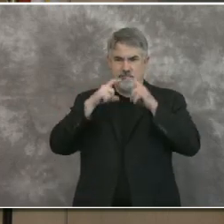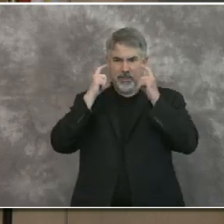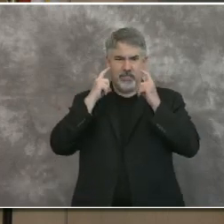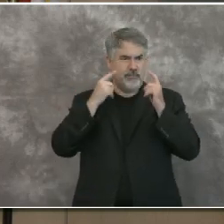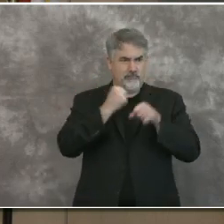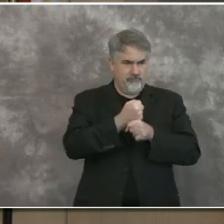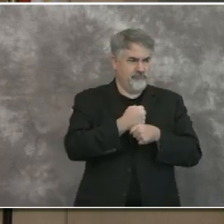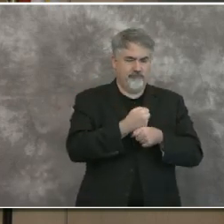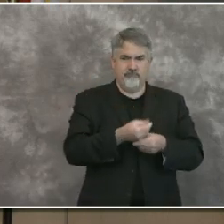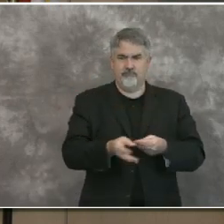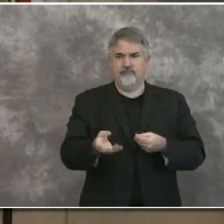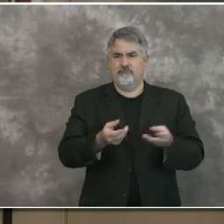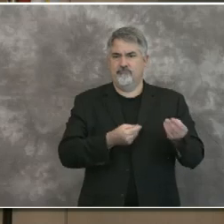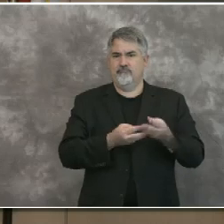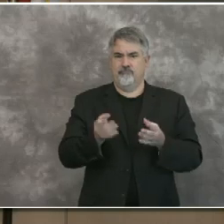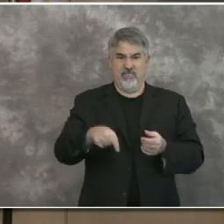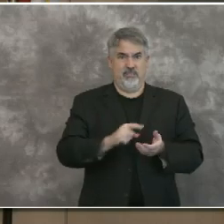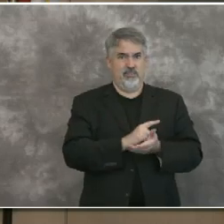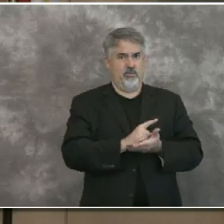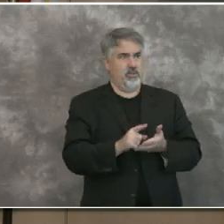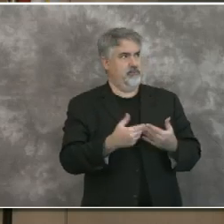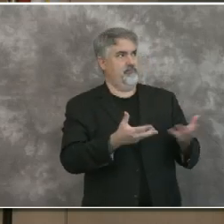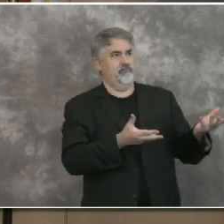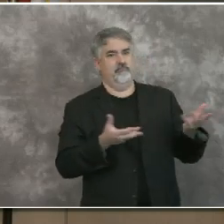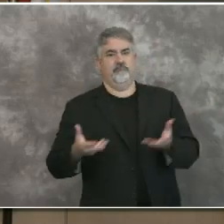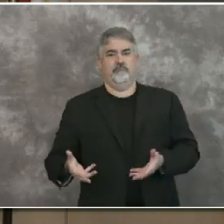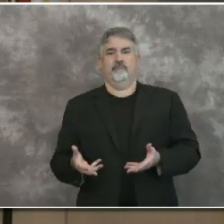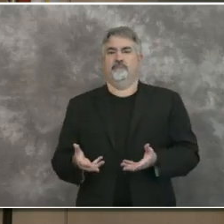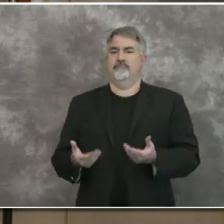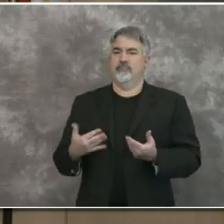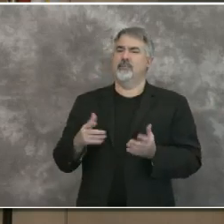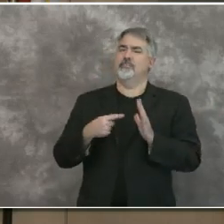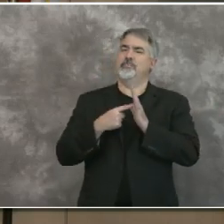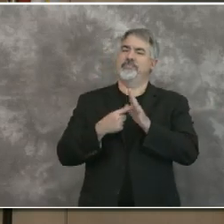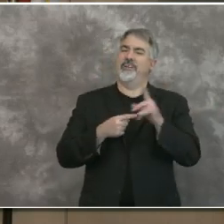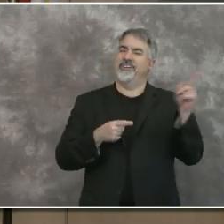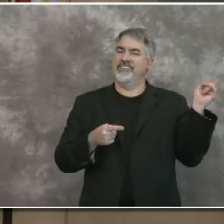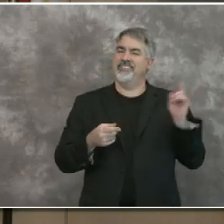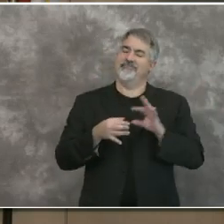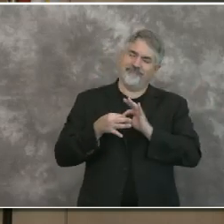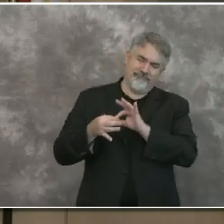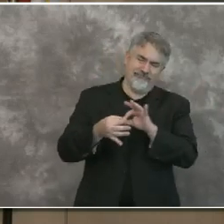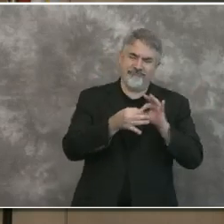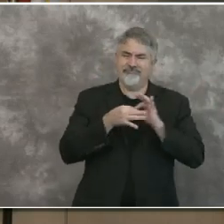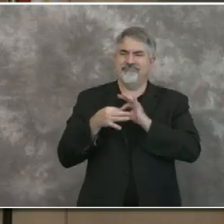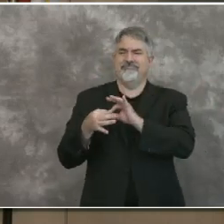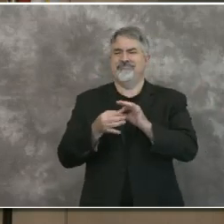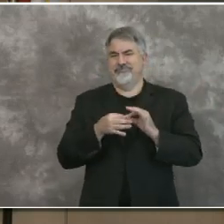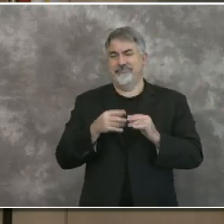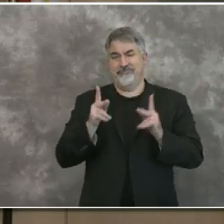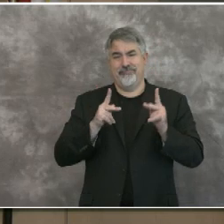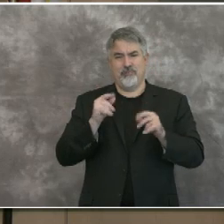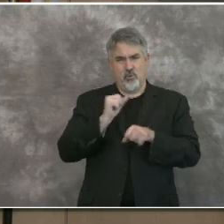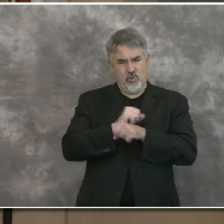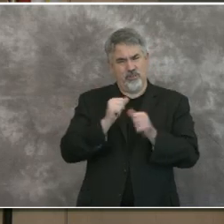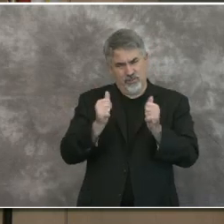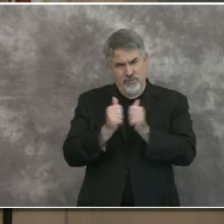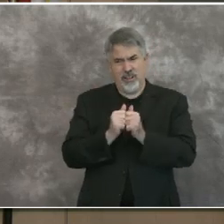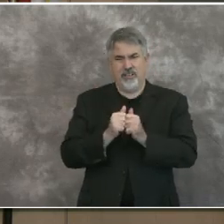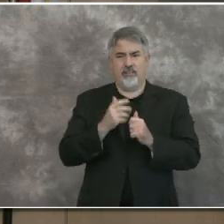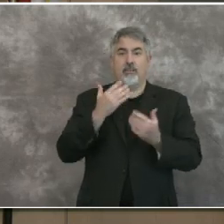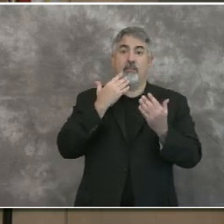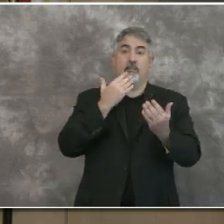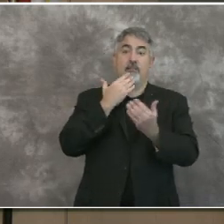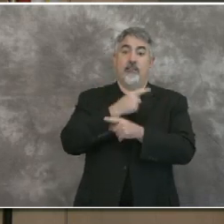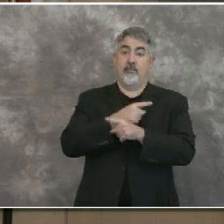week. And as it just kind of demonstrates that we're all in this together, and we have everybody working together. And I want to thank them and all the